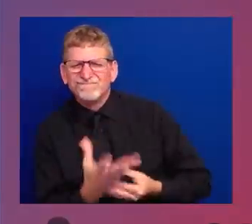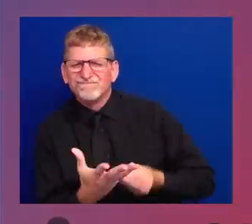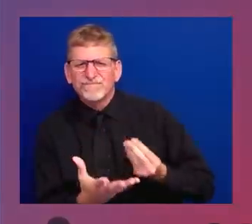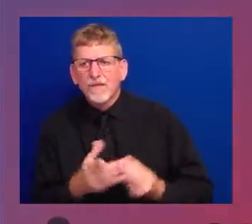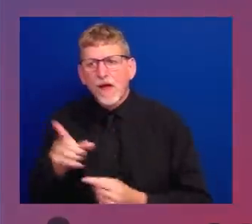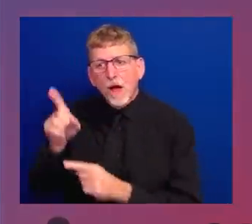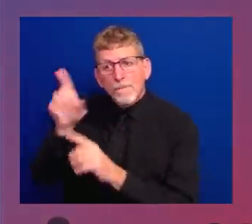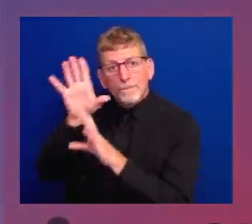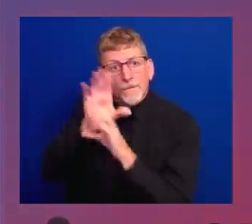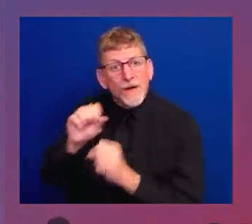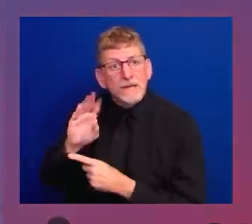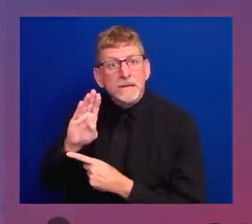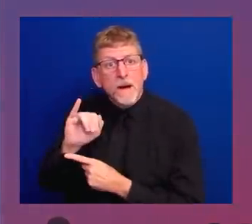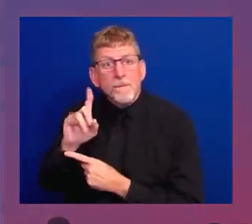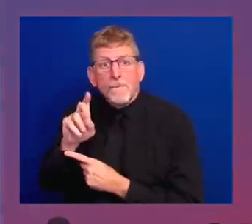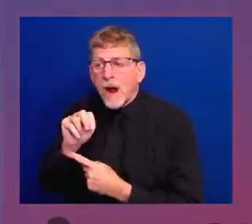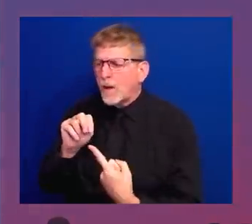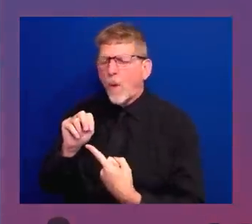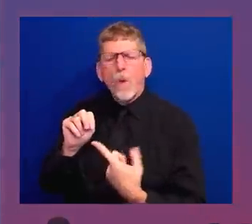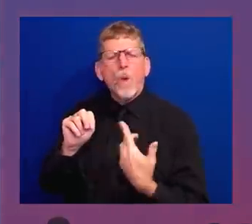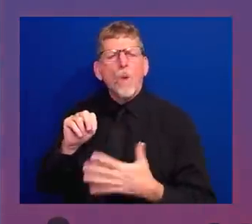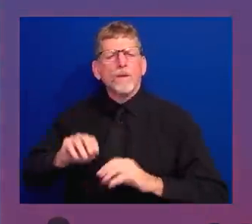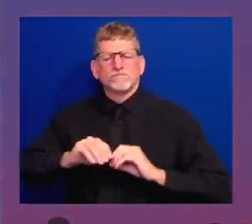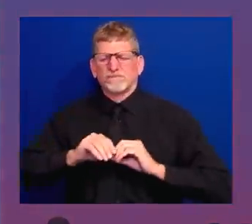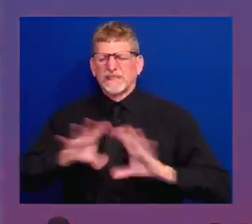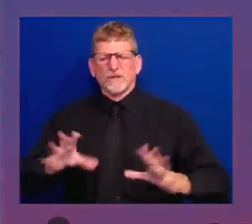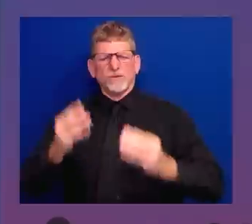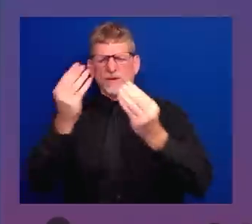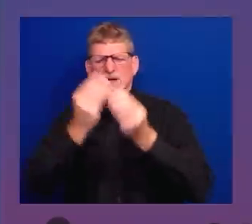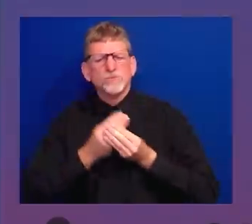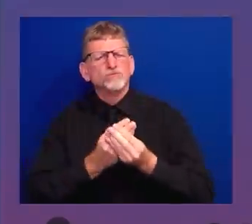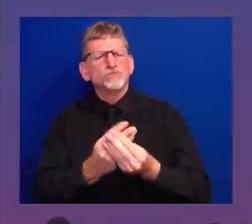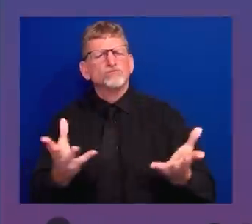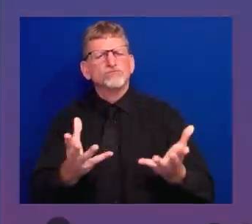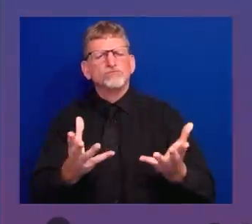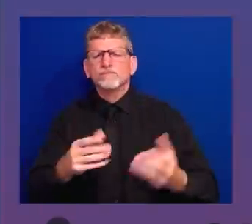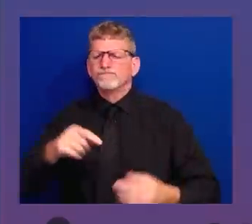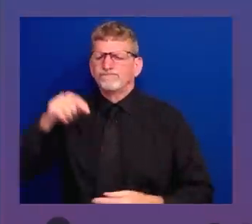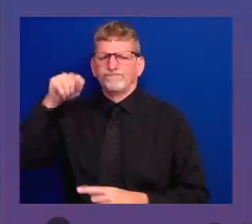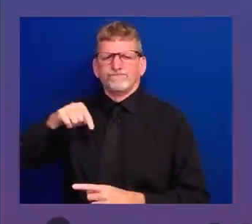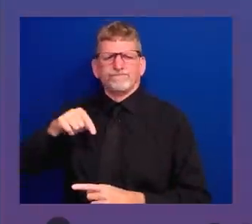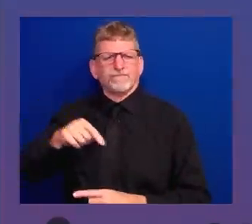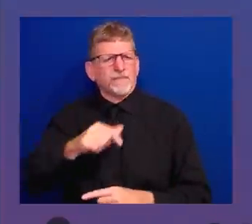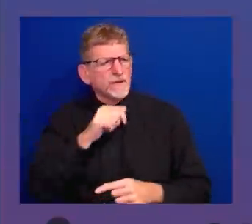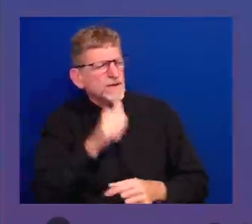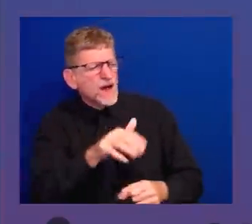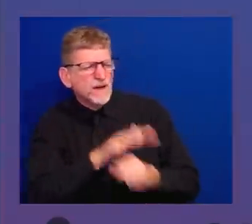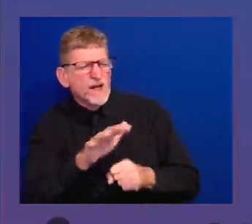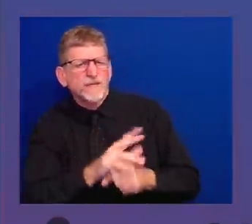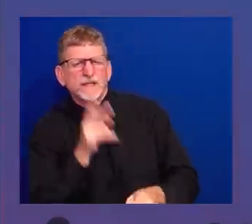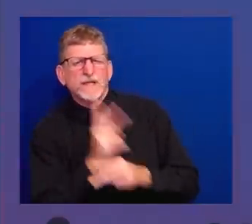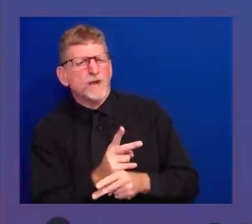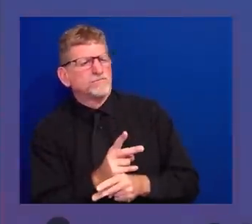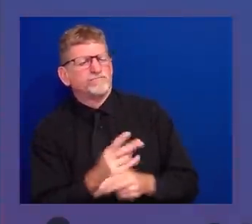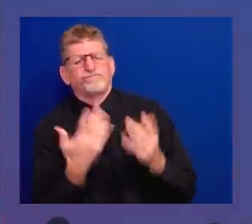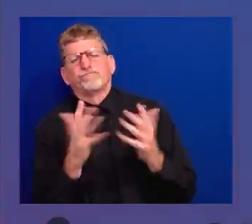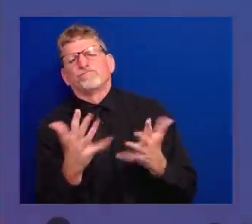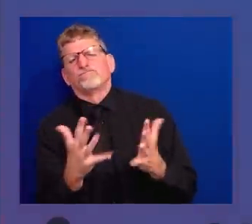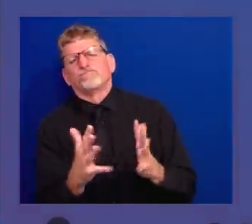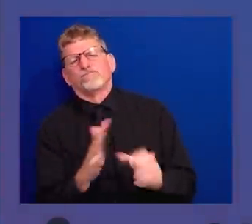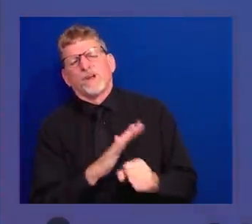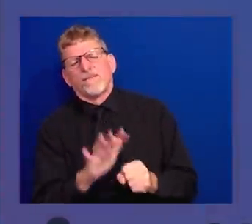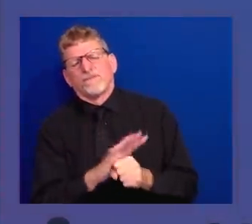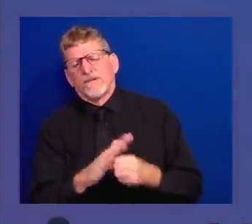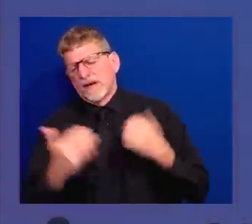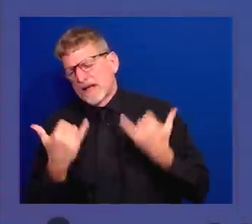will keep our promise to those vets and get them the benefits and care they've earned. To that end, we've already established presumptives